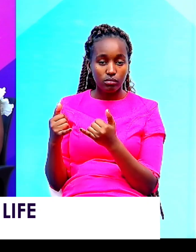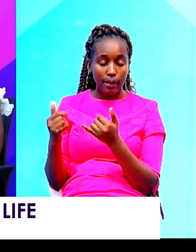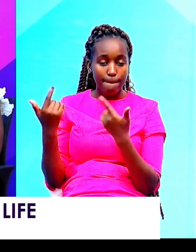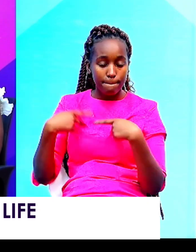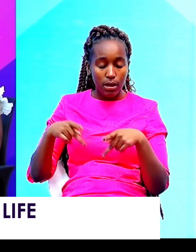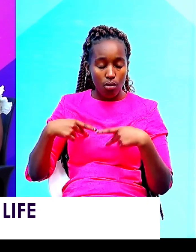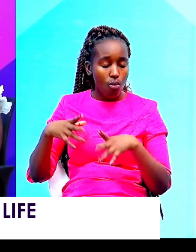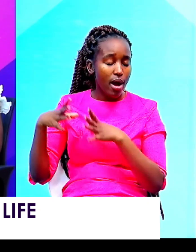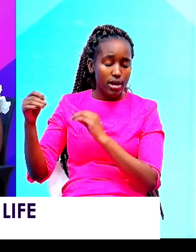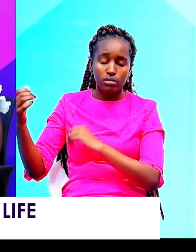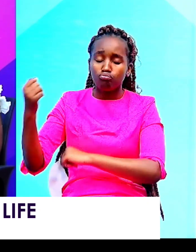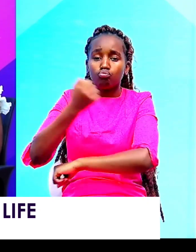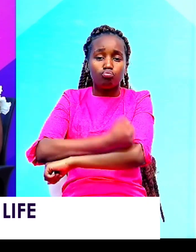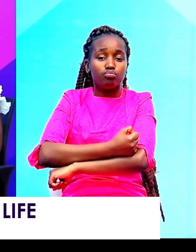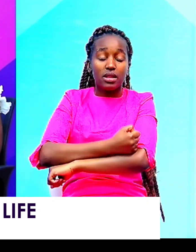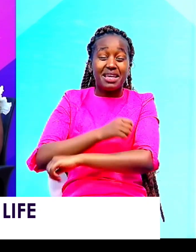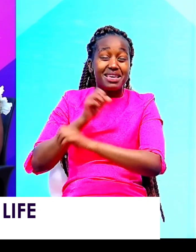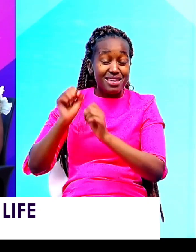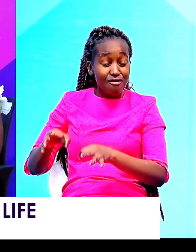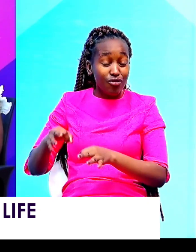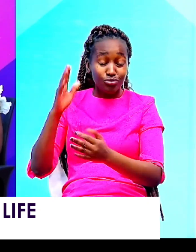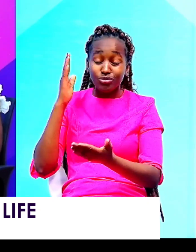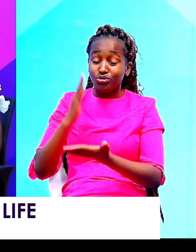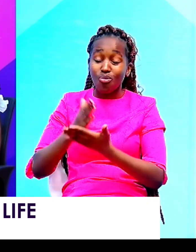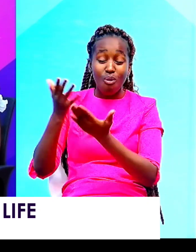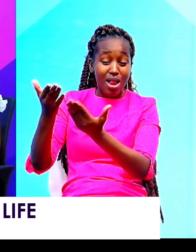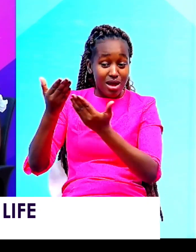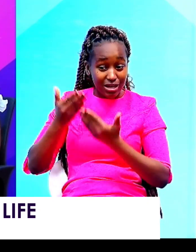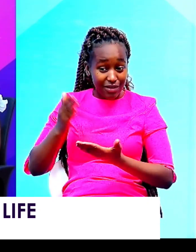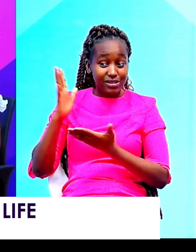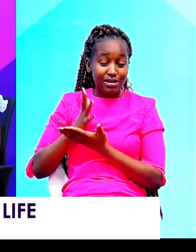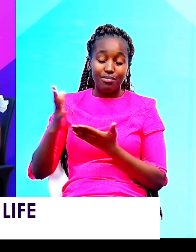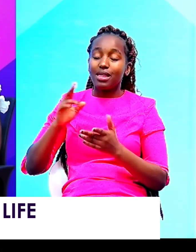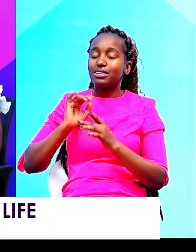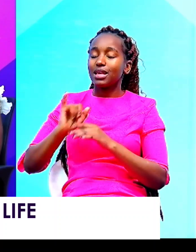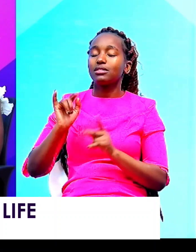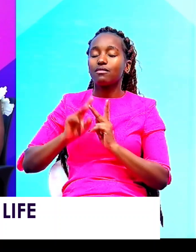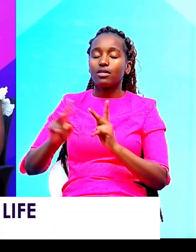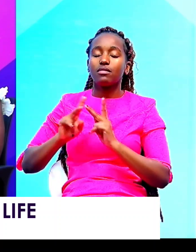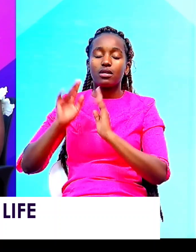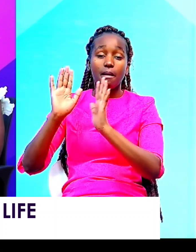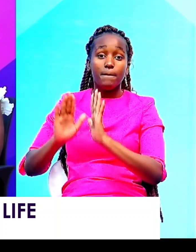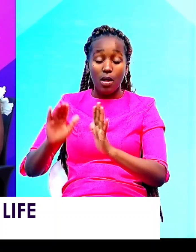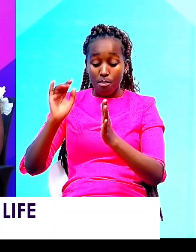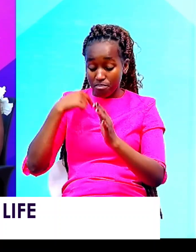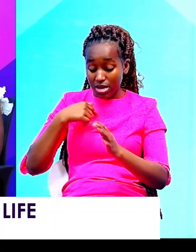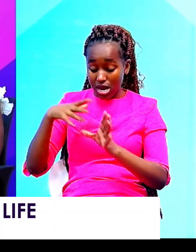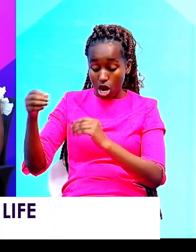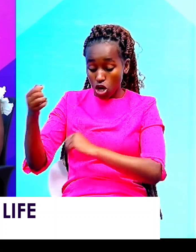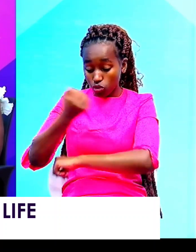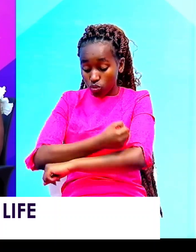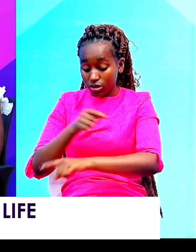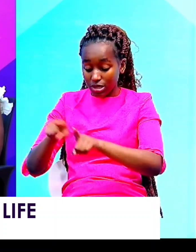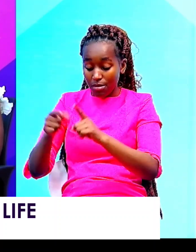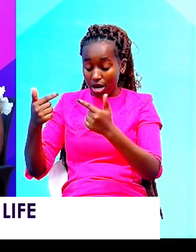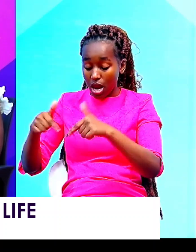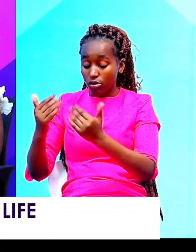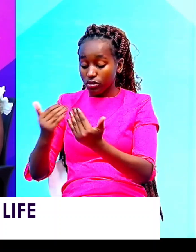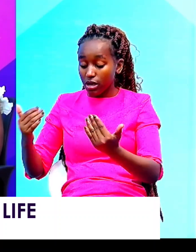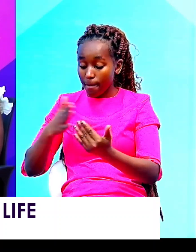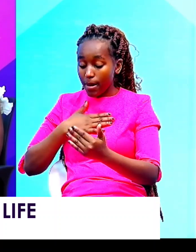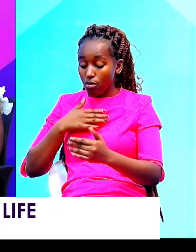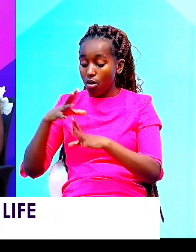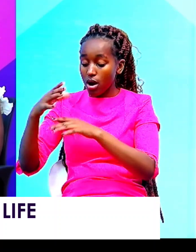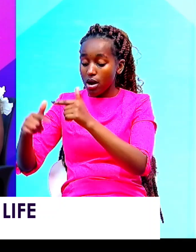school. But if there is anything we were given, the fact that I went to school is the reason I will take my child to school today. President Moi mentioned that